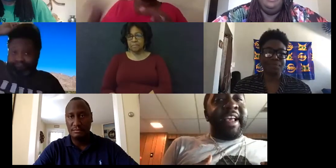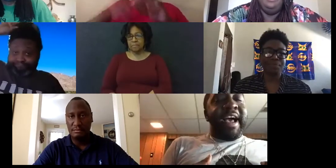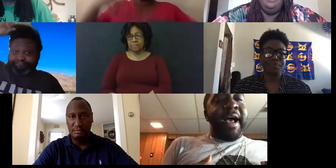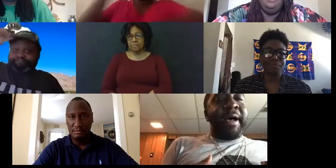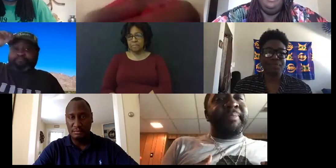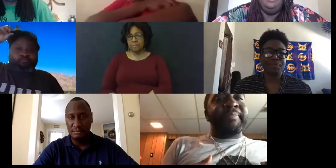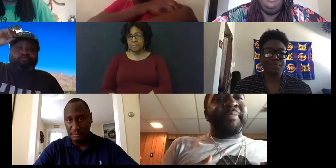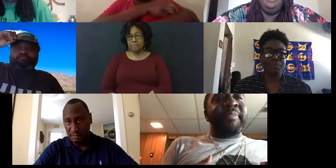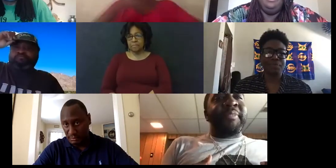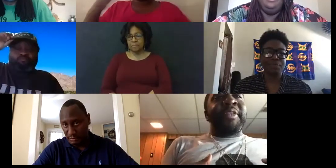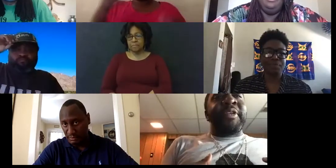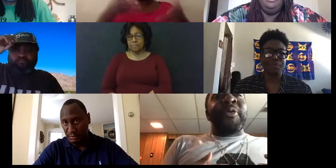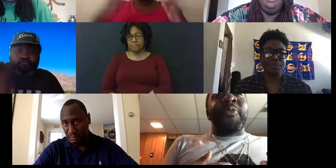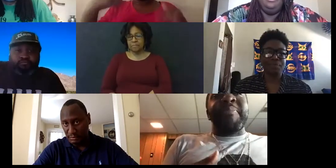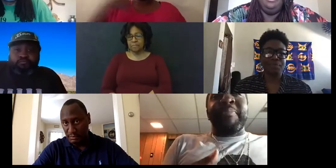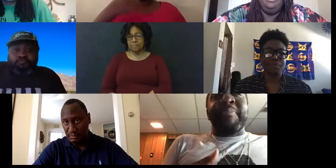like